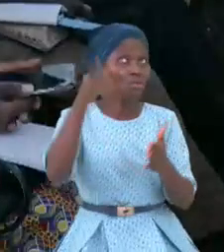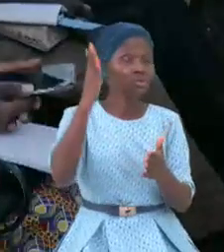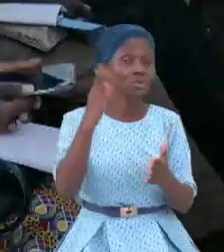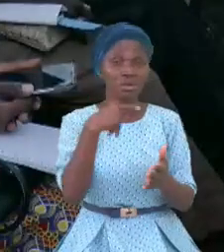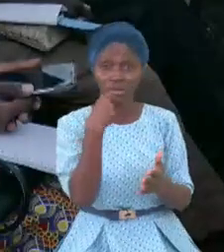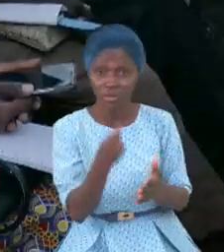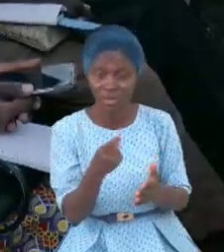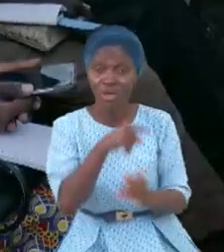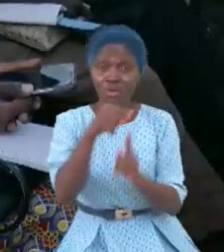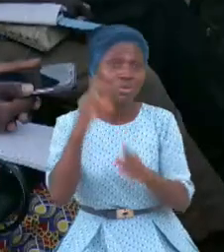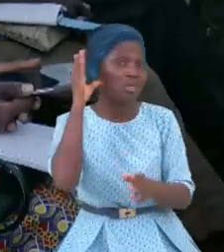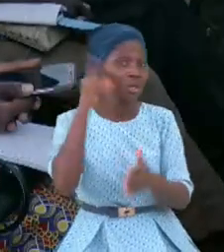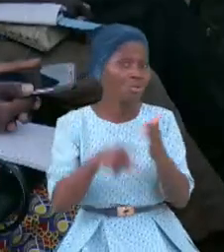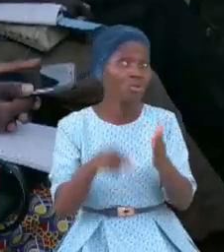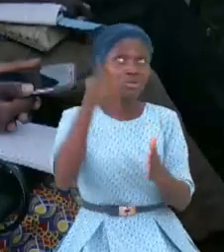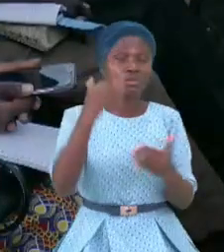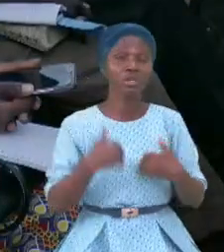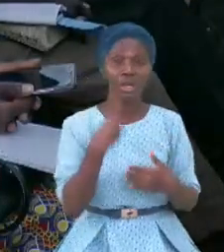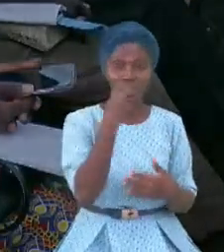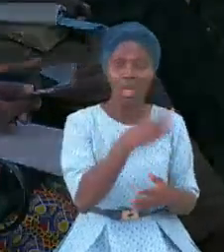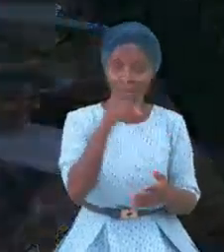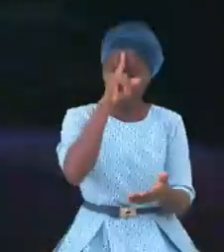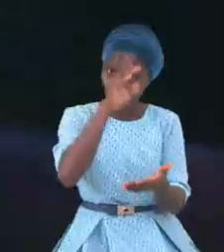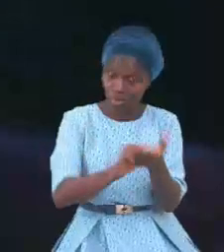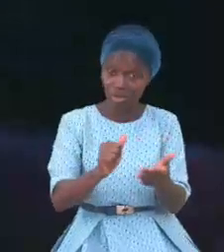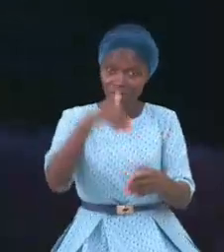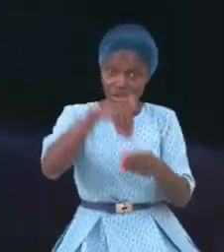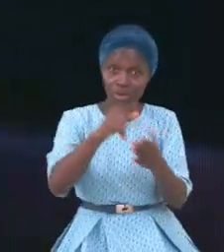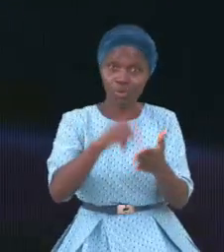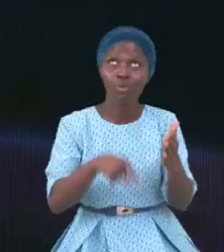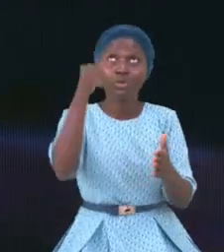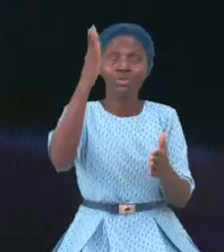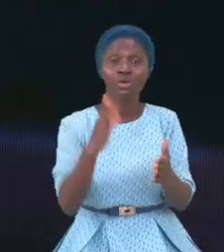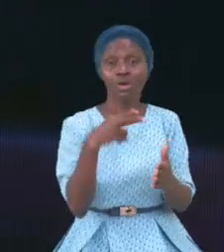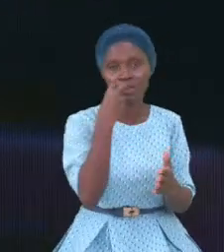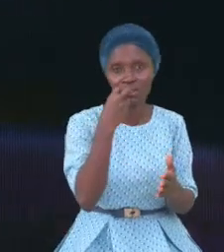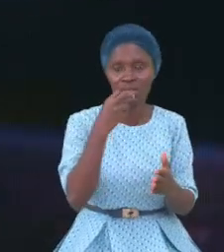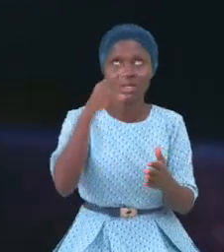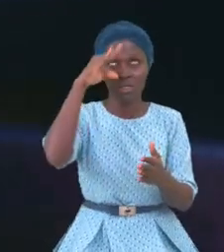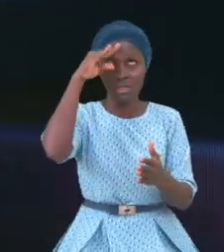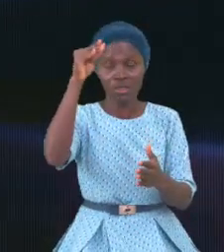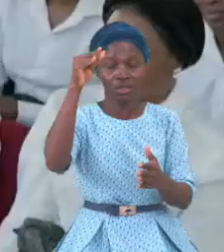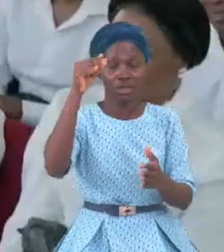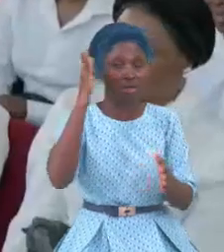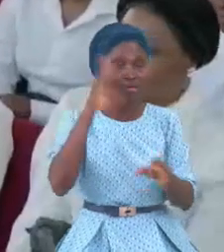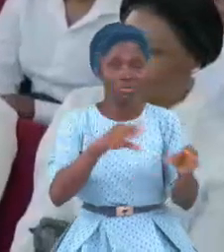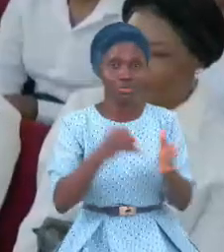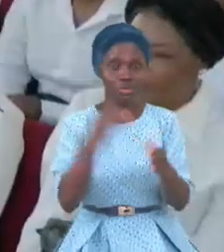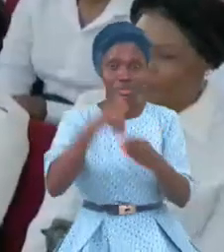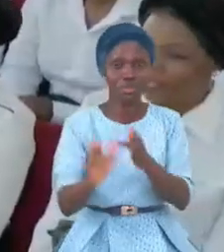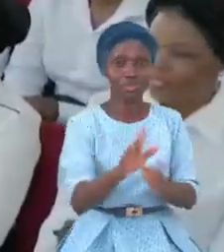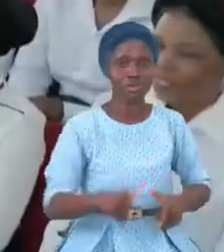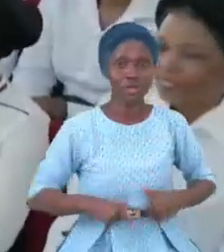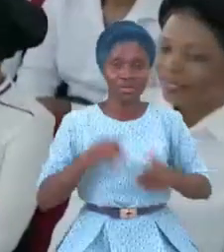what God has said and you believe in what God has said, he'll fulfill it in your life in Jesus' name. That's why